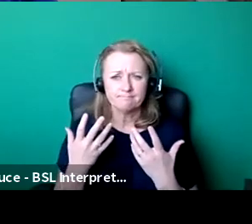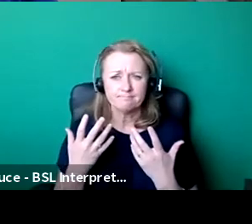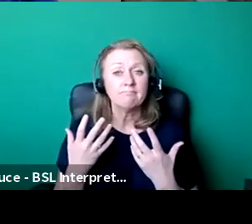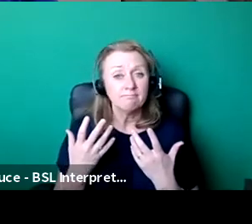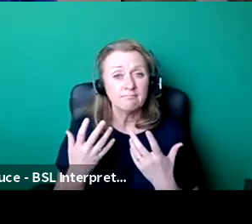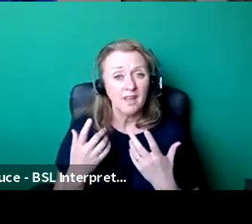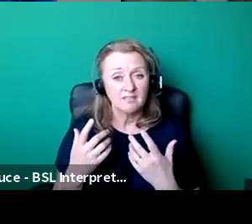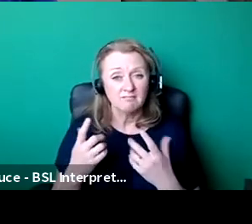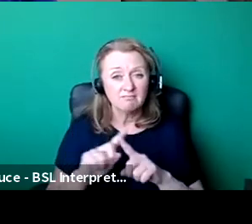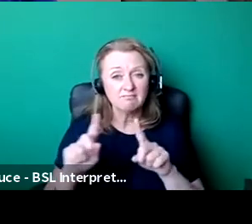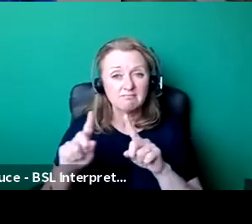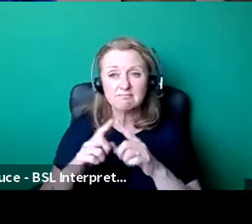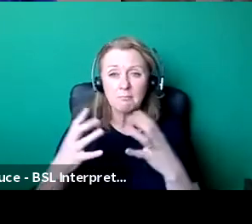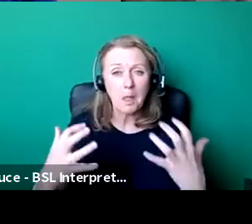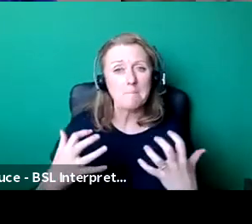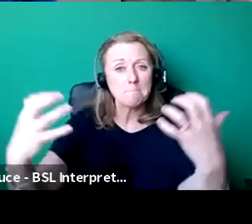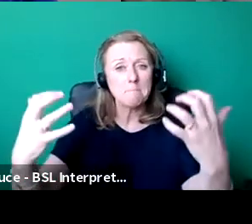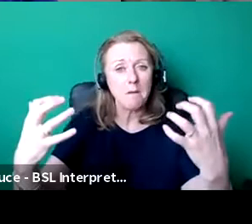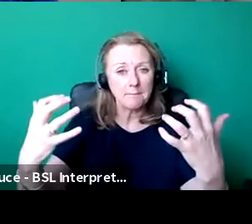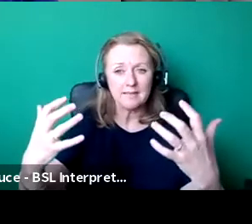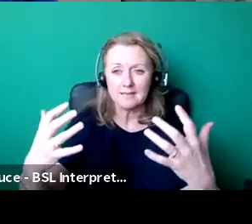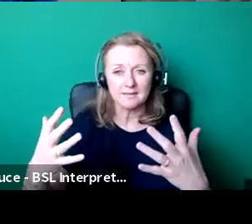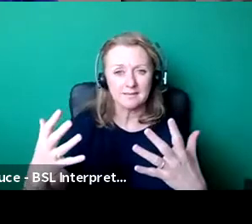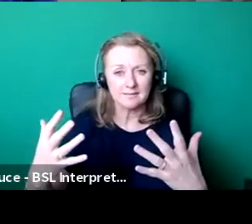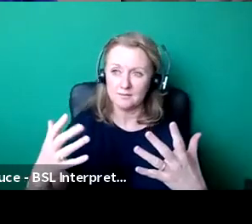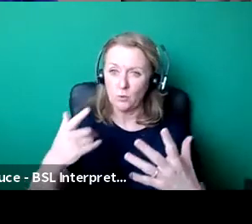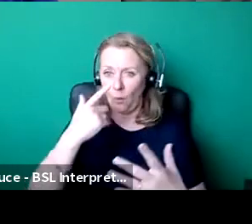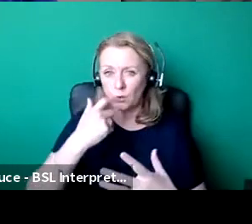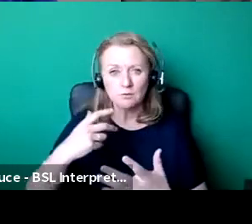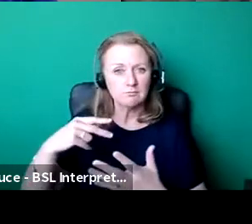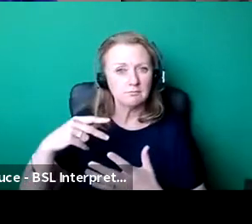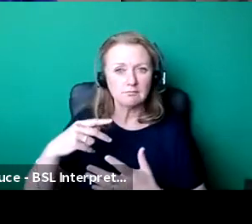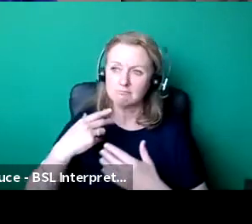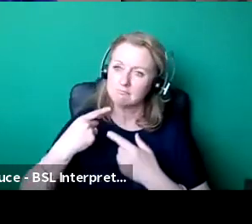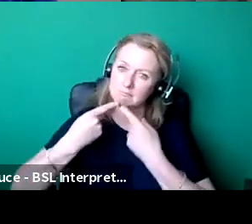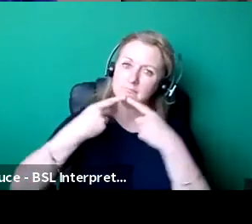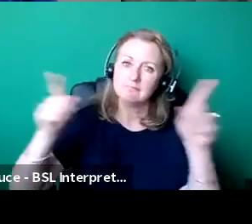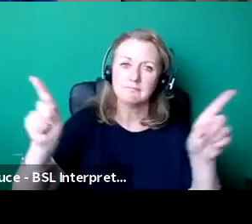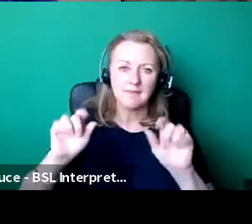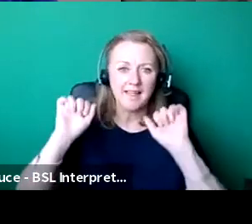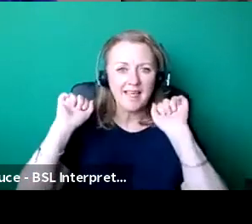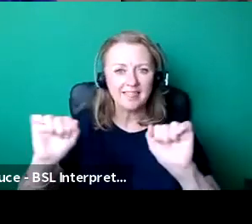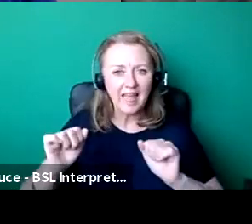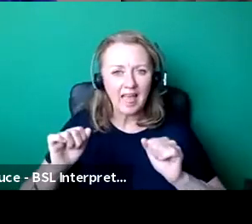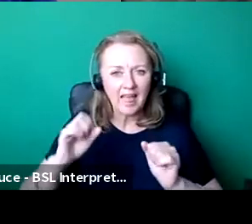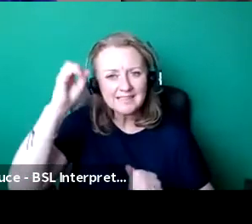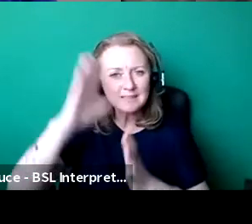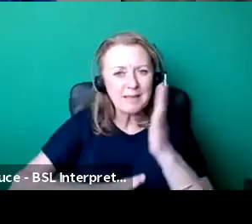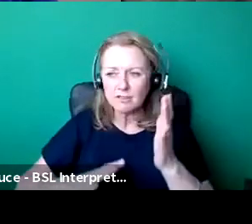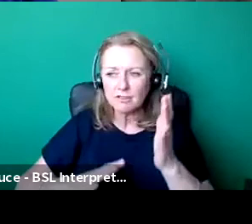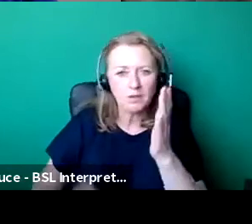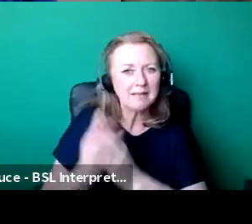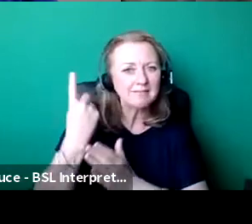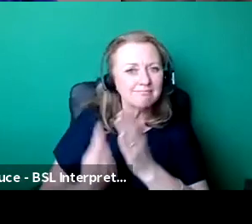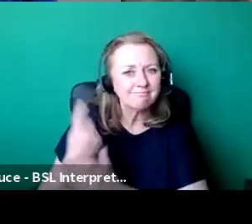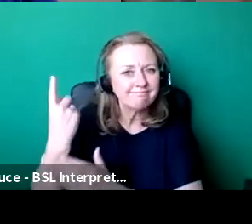public spaces or workspaces to tell their experience about what's going on. So